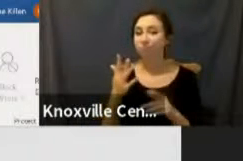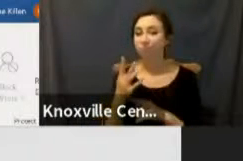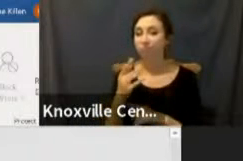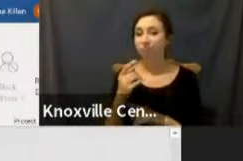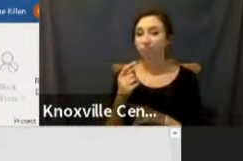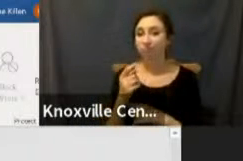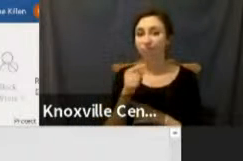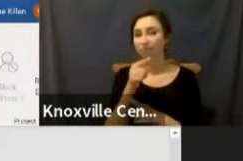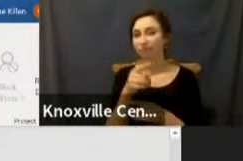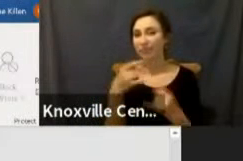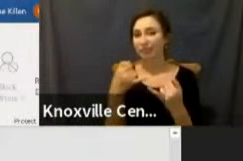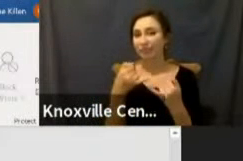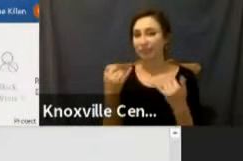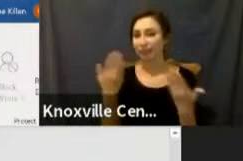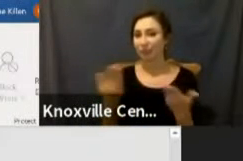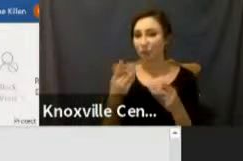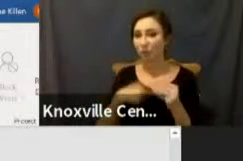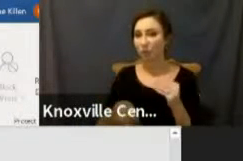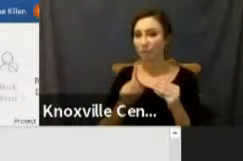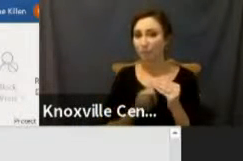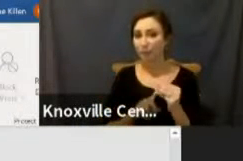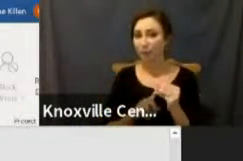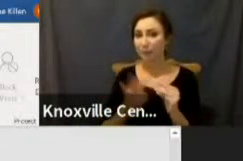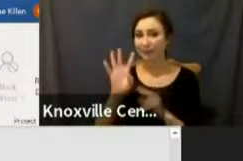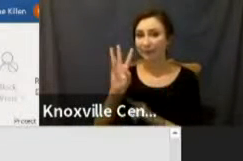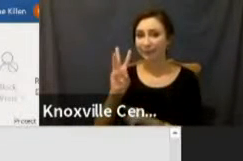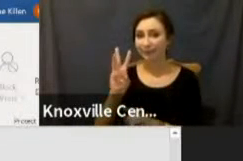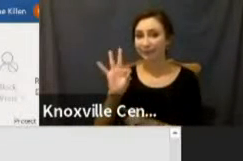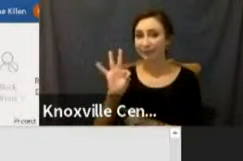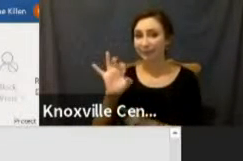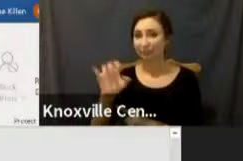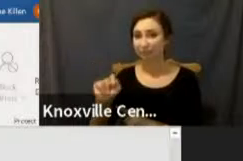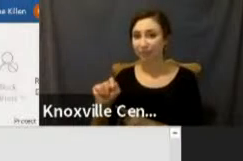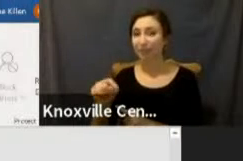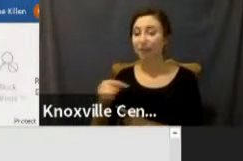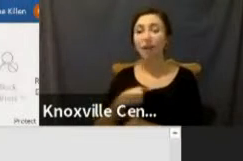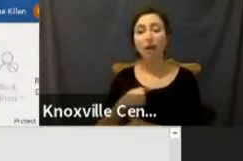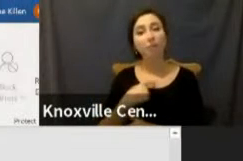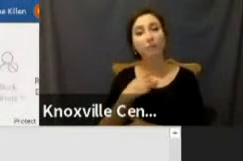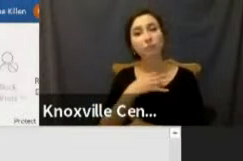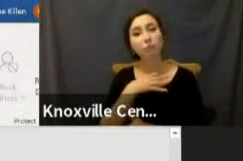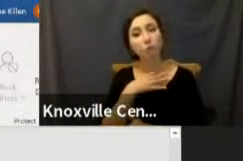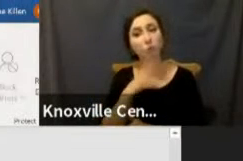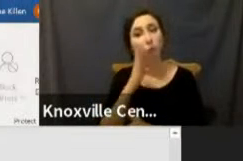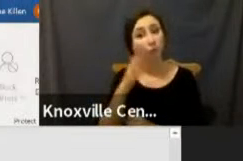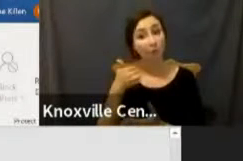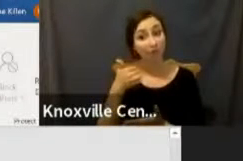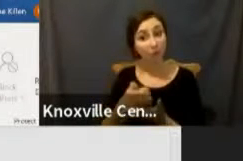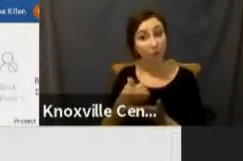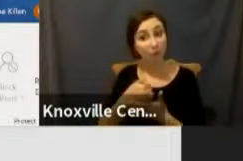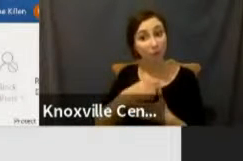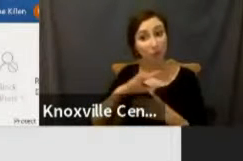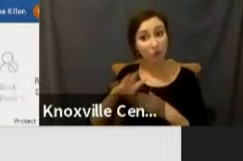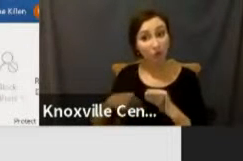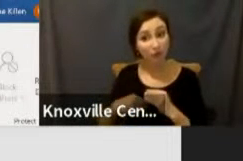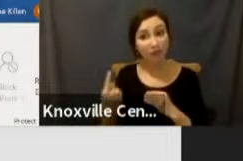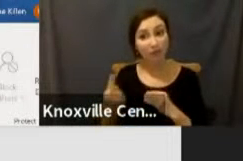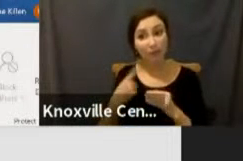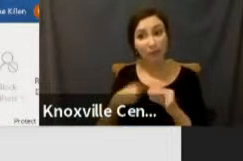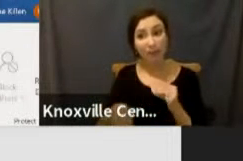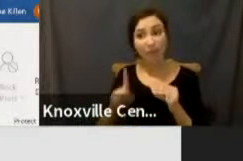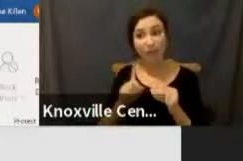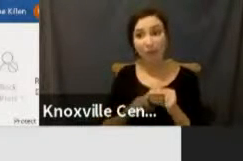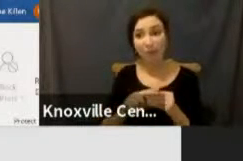feet. I'm wondering if it might be helpful to add something regarding square